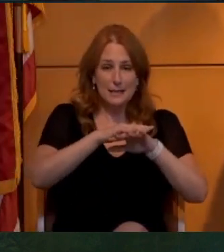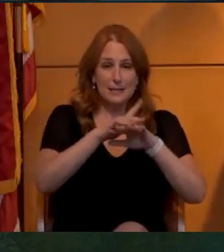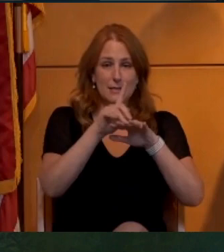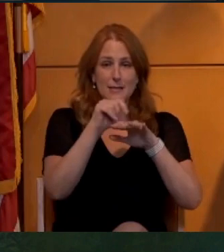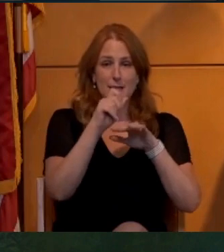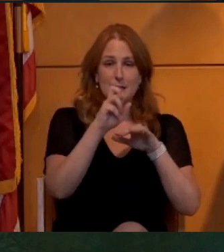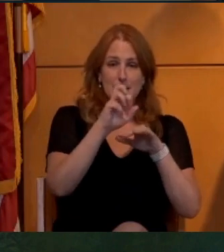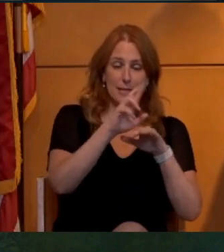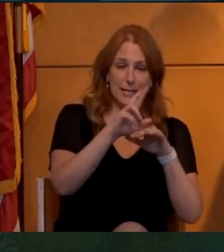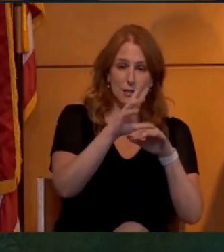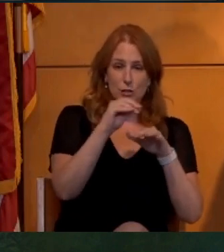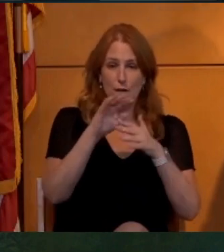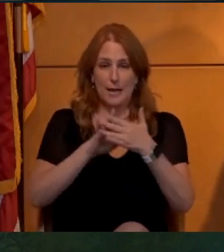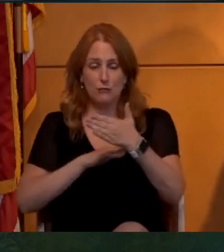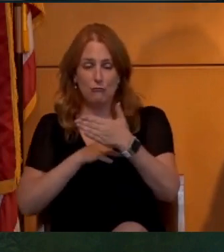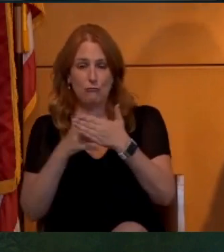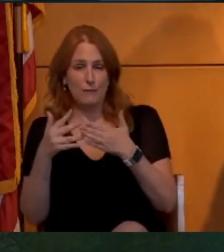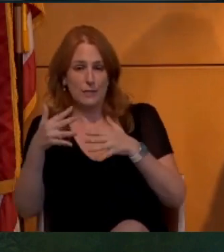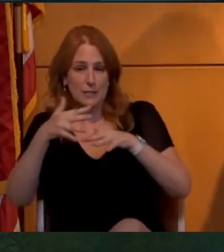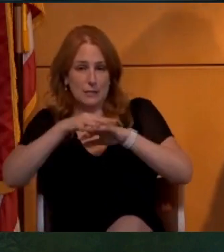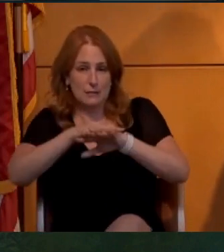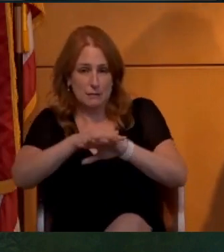and gravimetry.